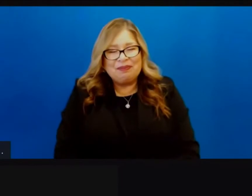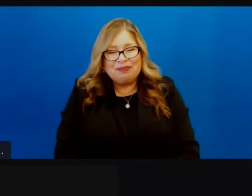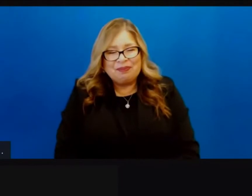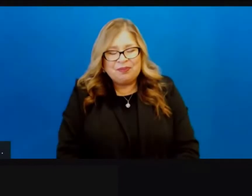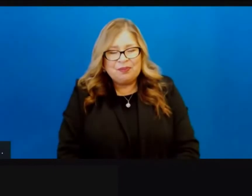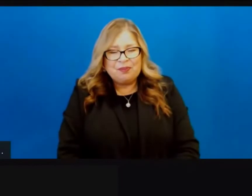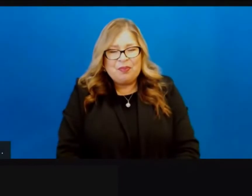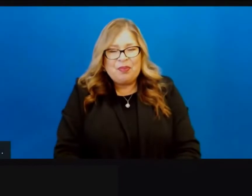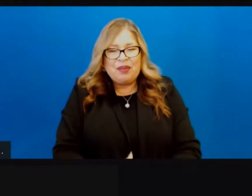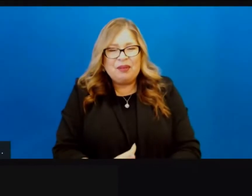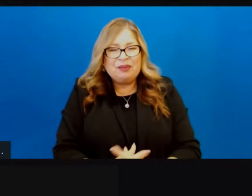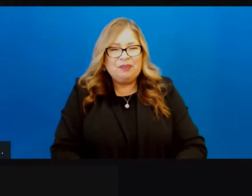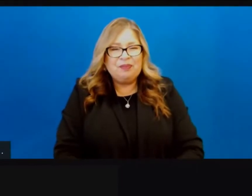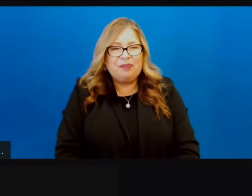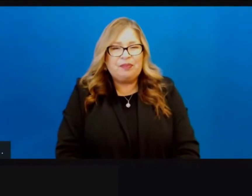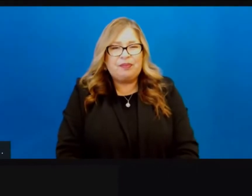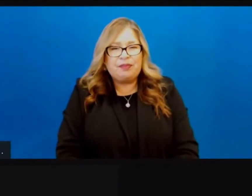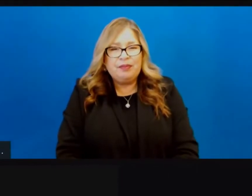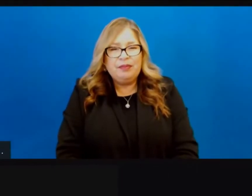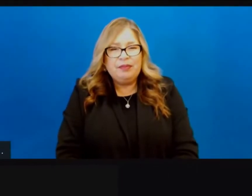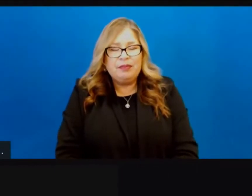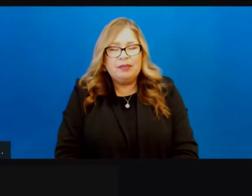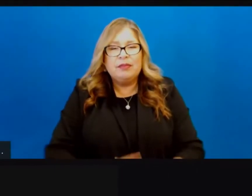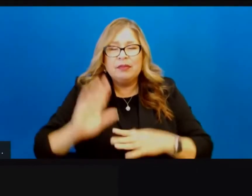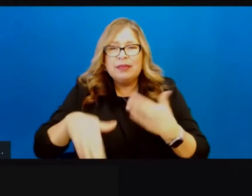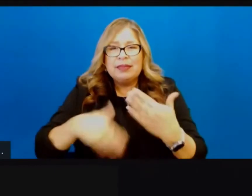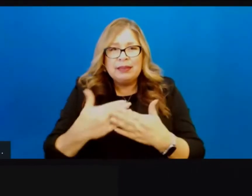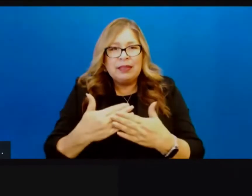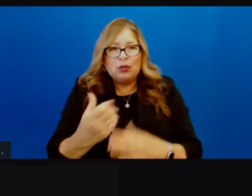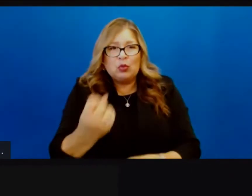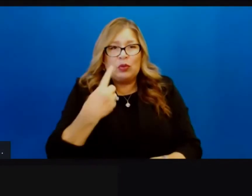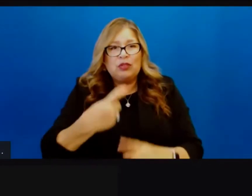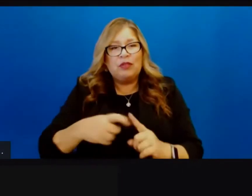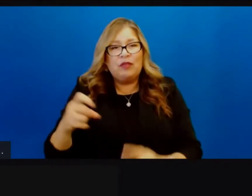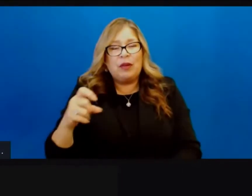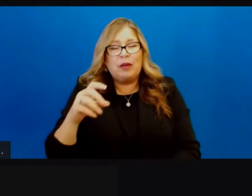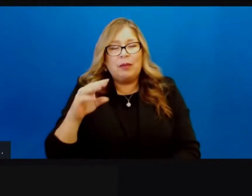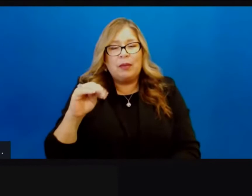Next question comes from John Wofolk with the Mercury News.